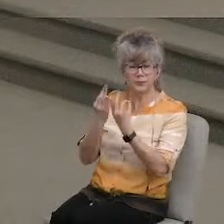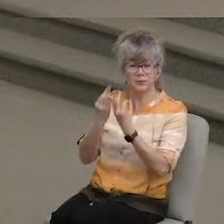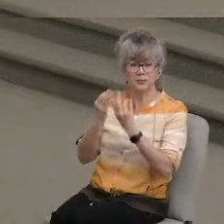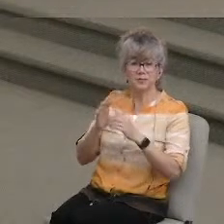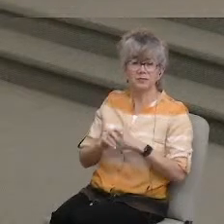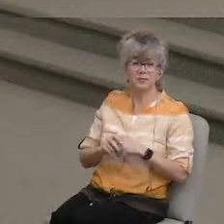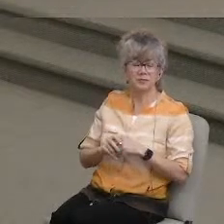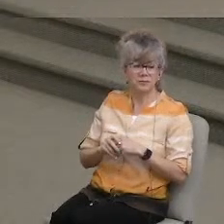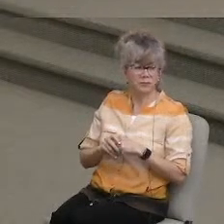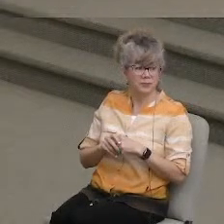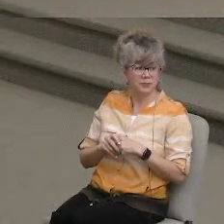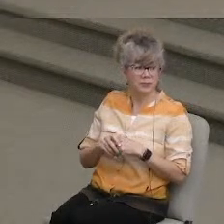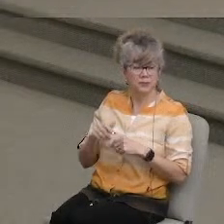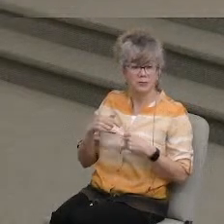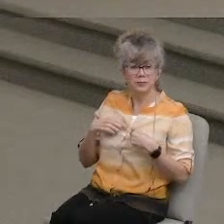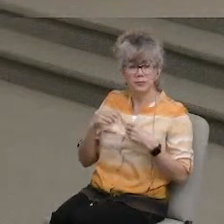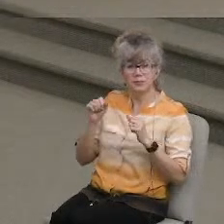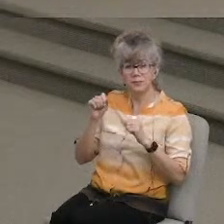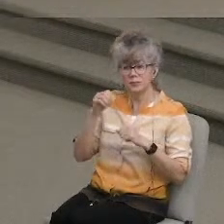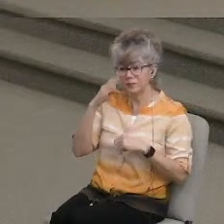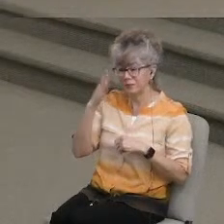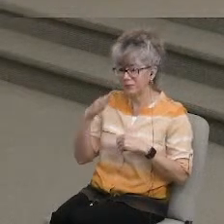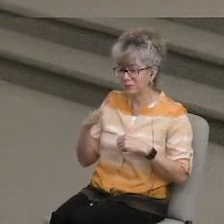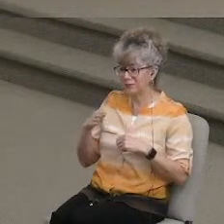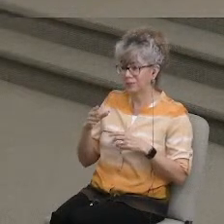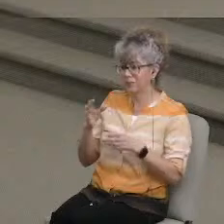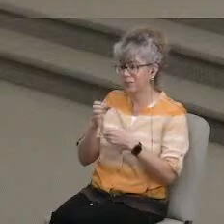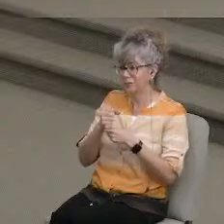Good to see. I could never get the announcement right. So